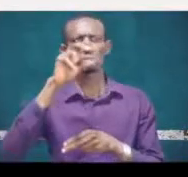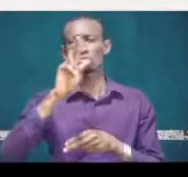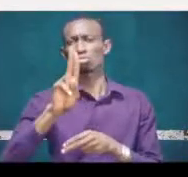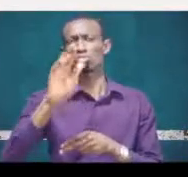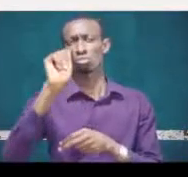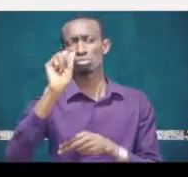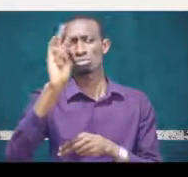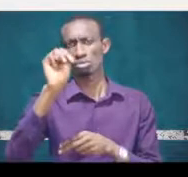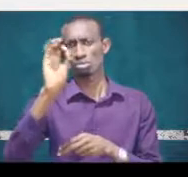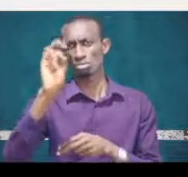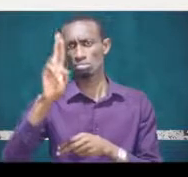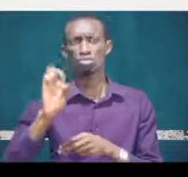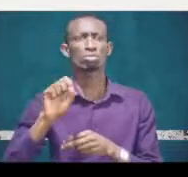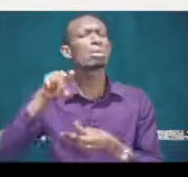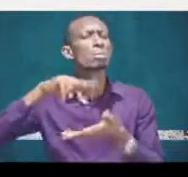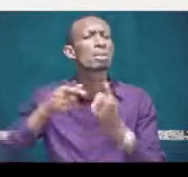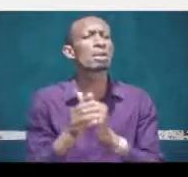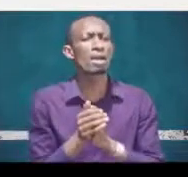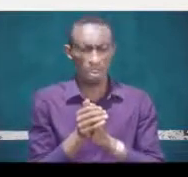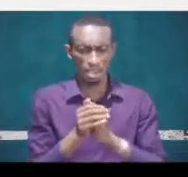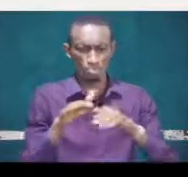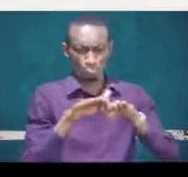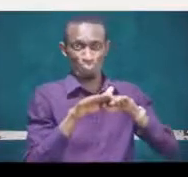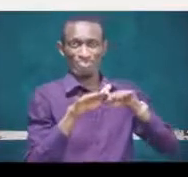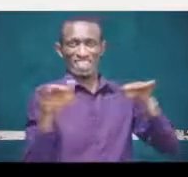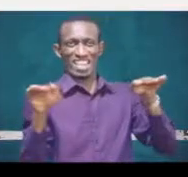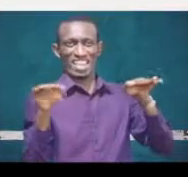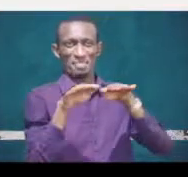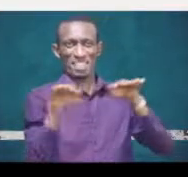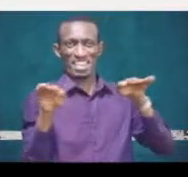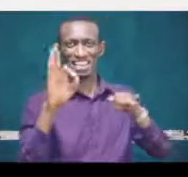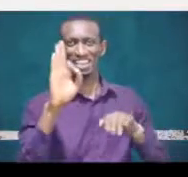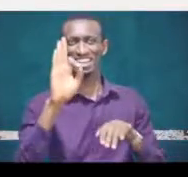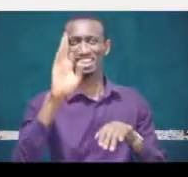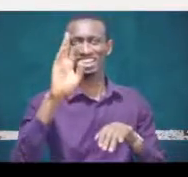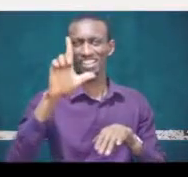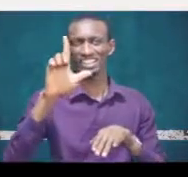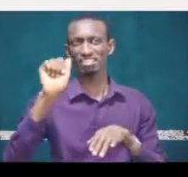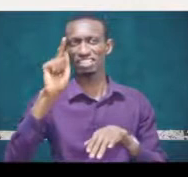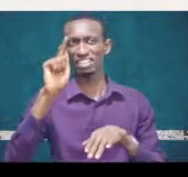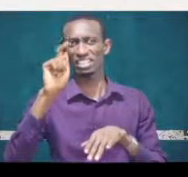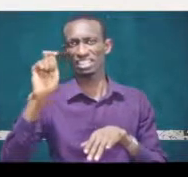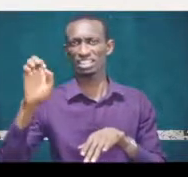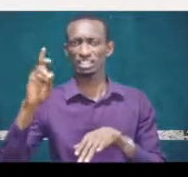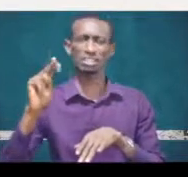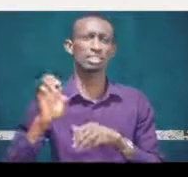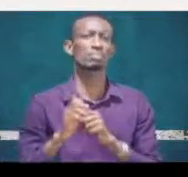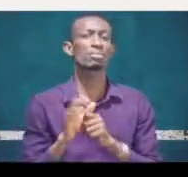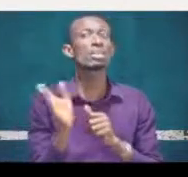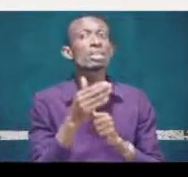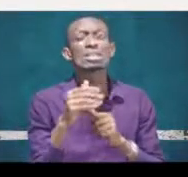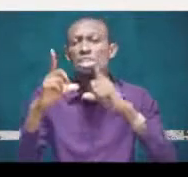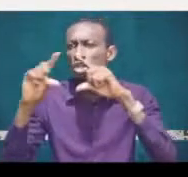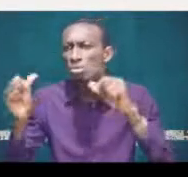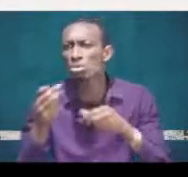That means cells will be flat. When we talk about cuboidal, it means cube-shaped. The cells